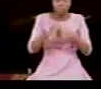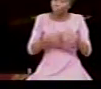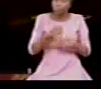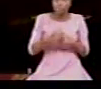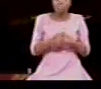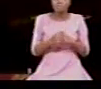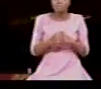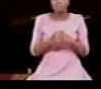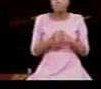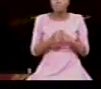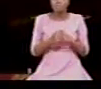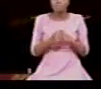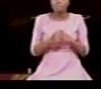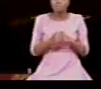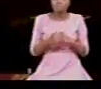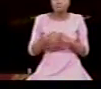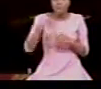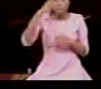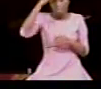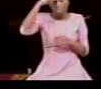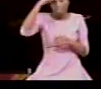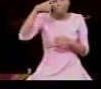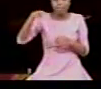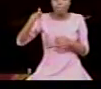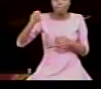it. Proverbs 11